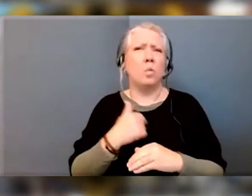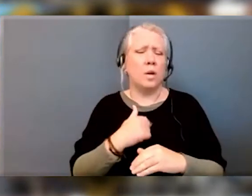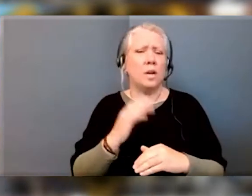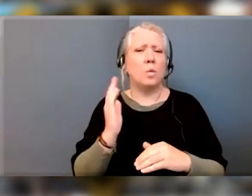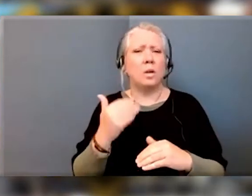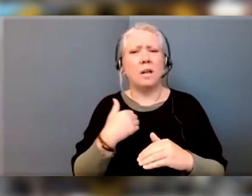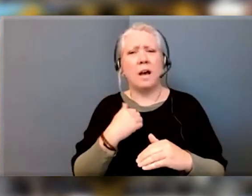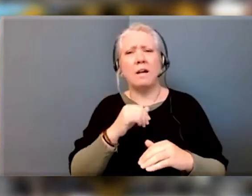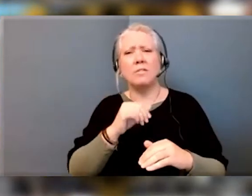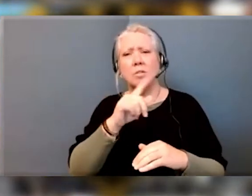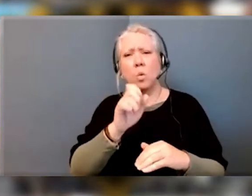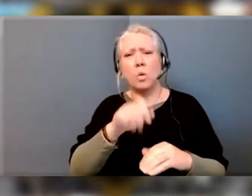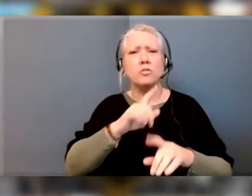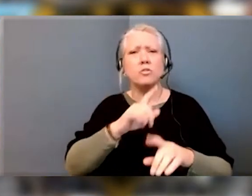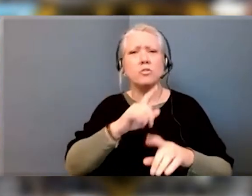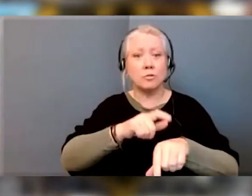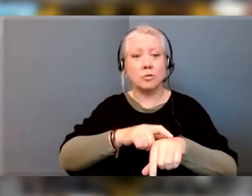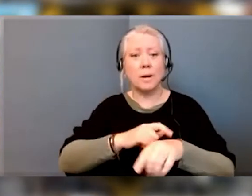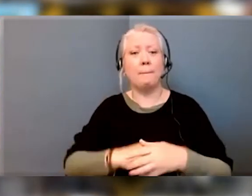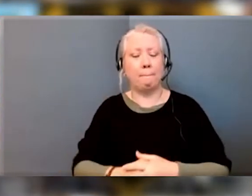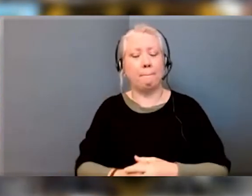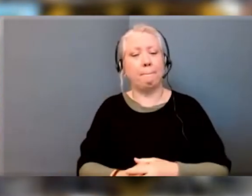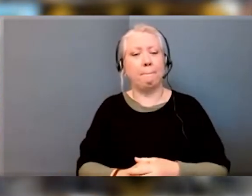today. Next slide.